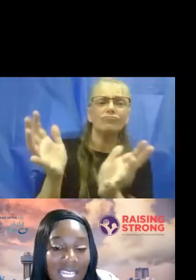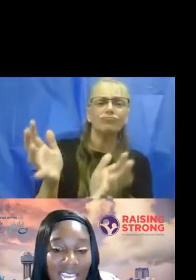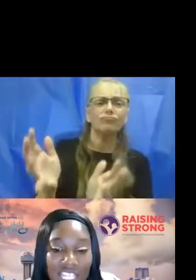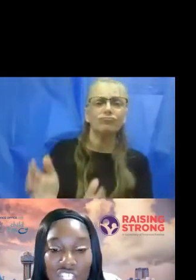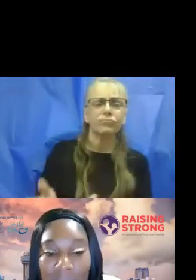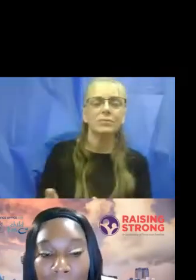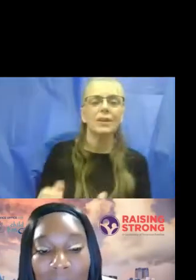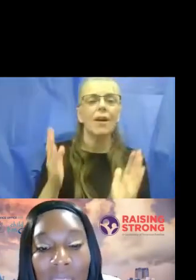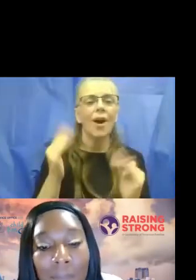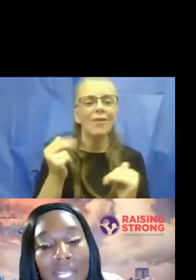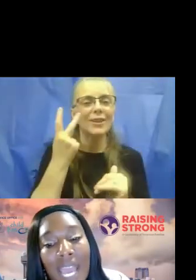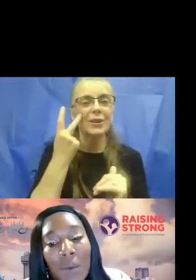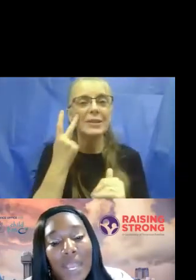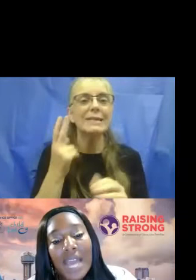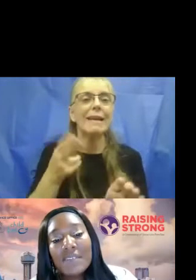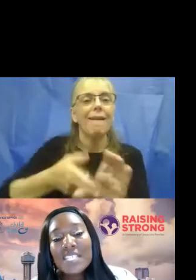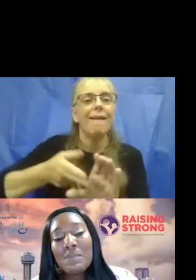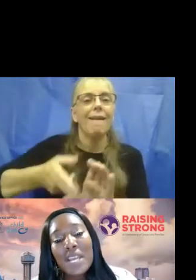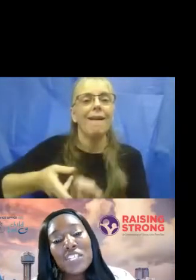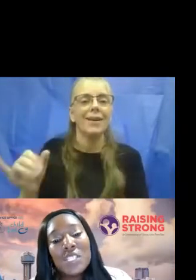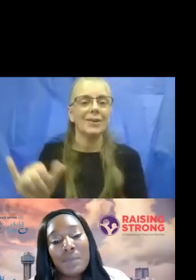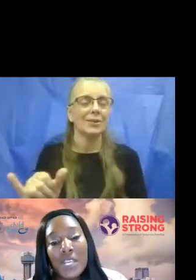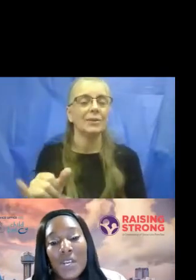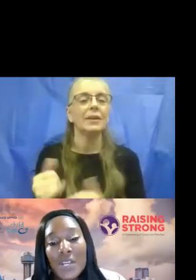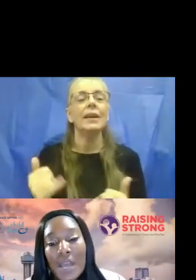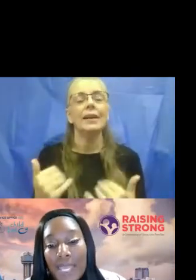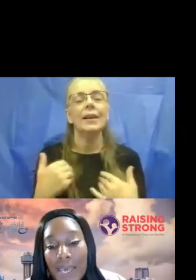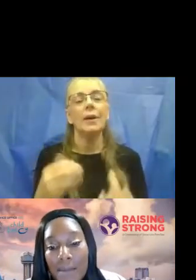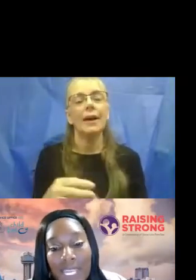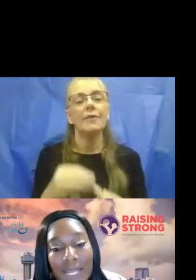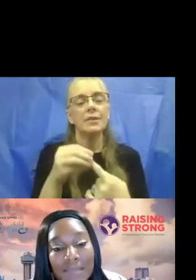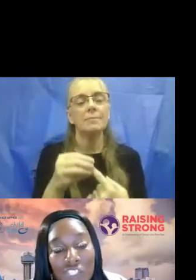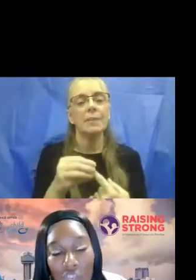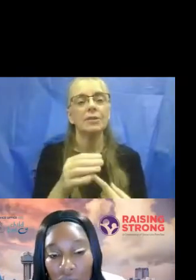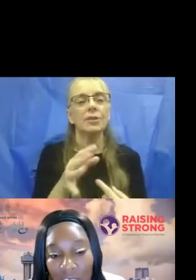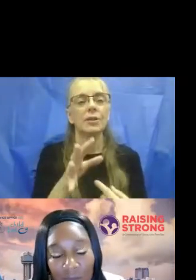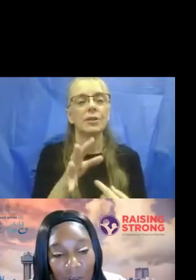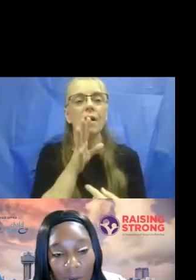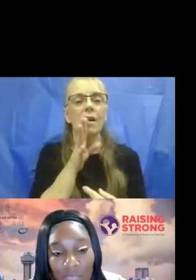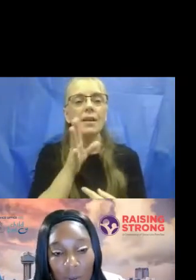that and engaging. But now we have a special speaker coming up, and I'm